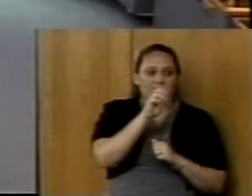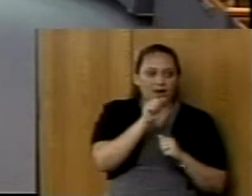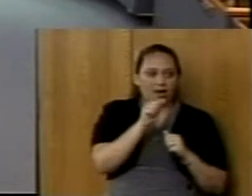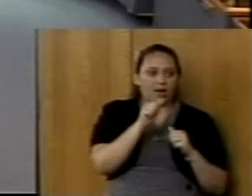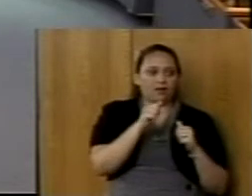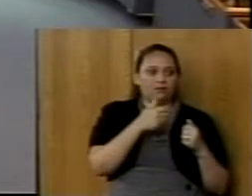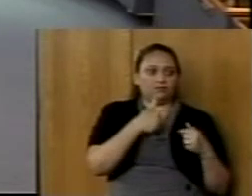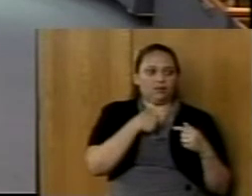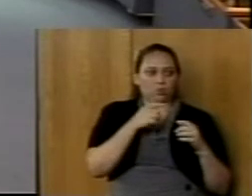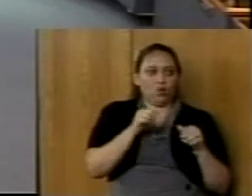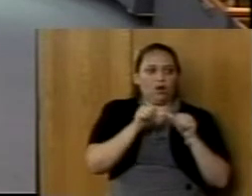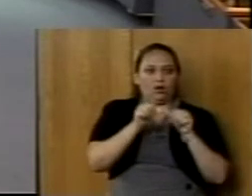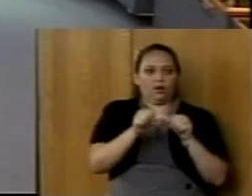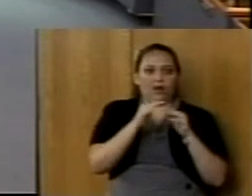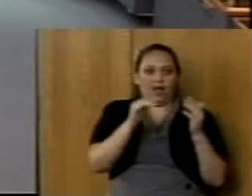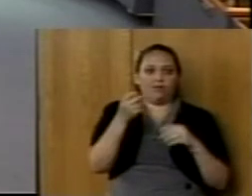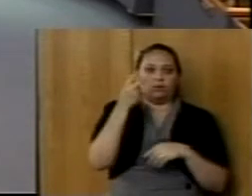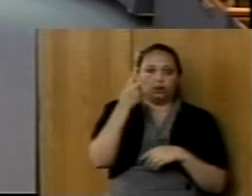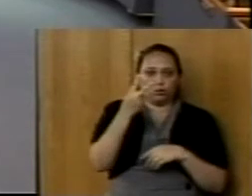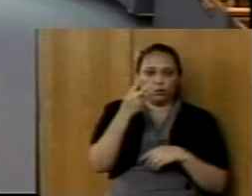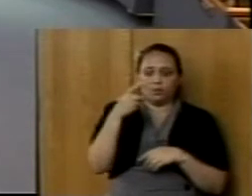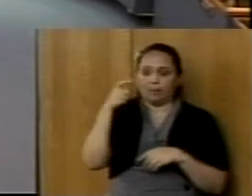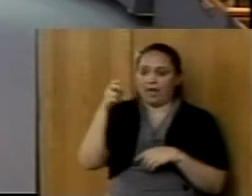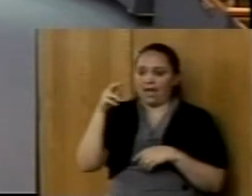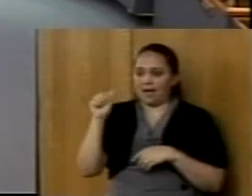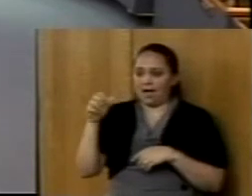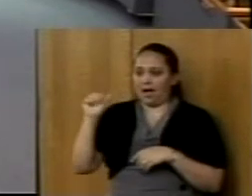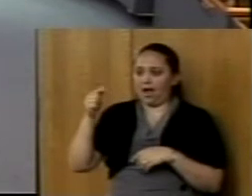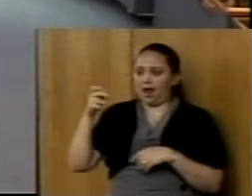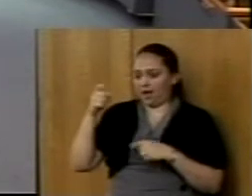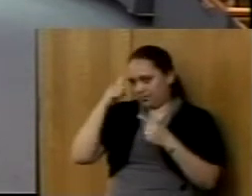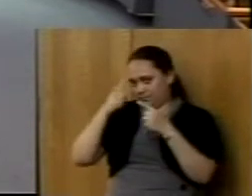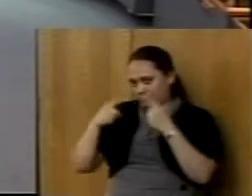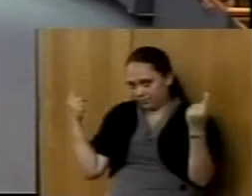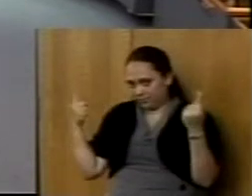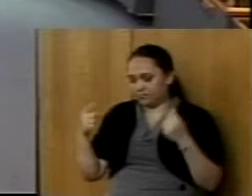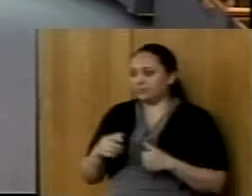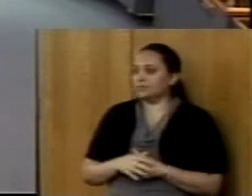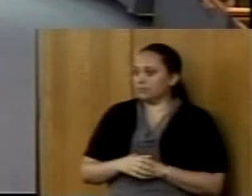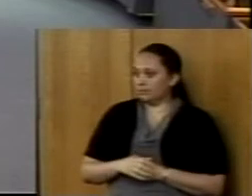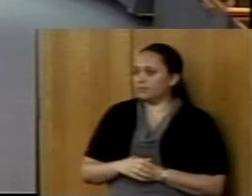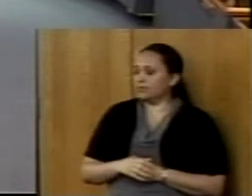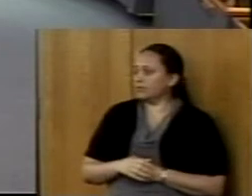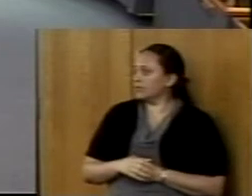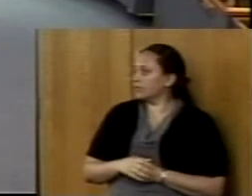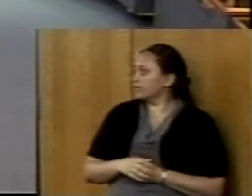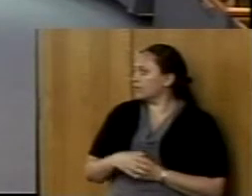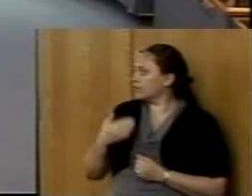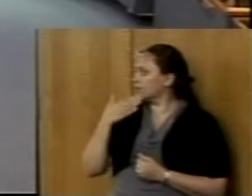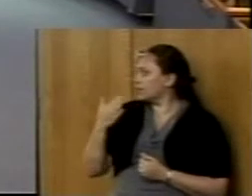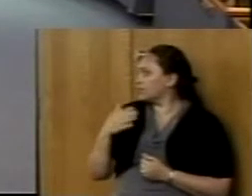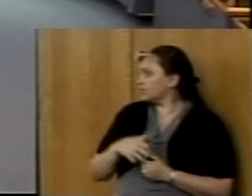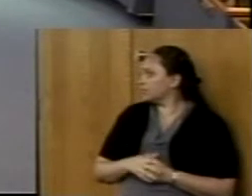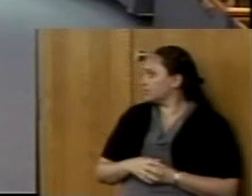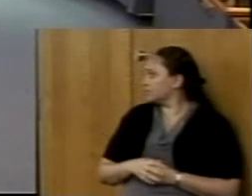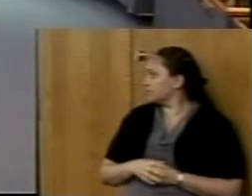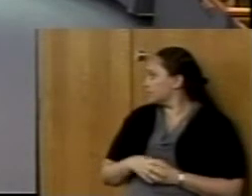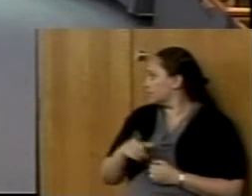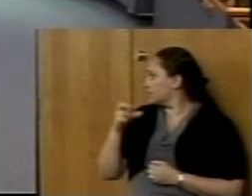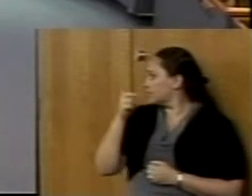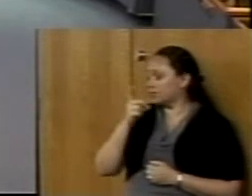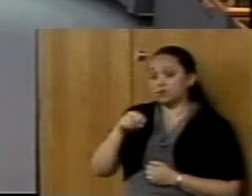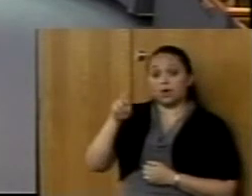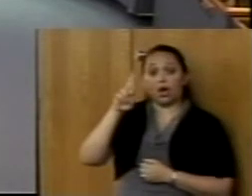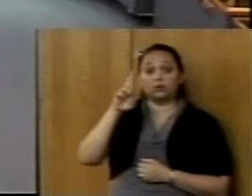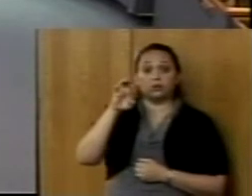uphold level 2, Mrs. Peña and Mr. Aguilar voting against, and Mr. Colunga abstaining. Thank you all. Dr. Escobedo,